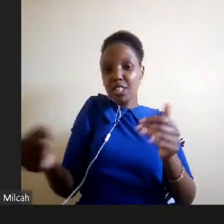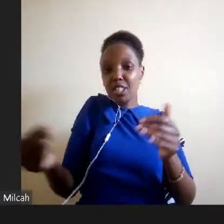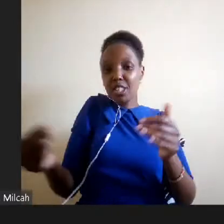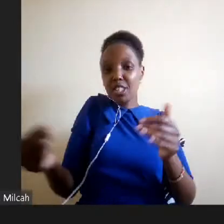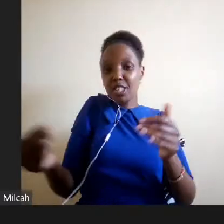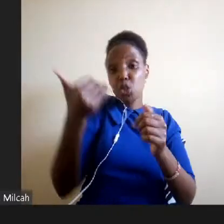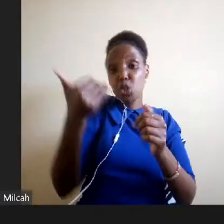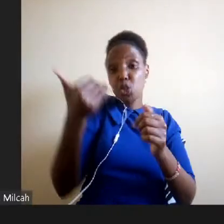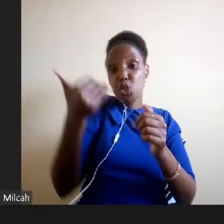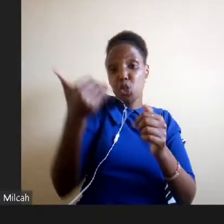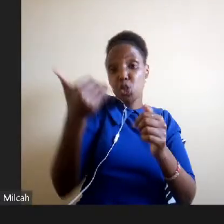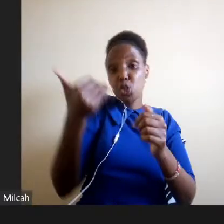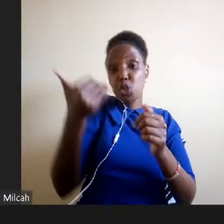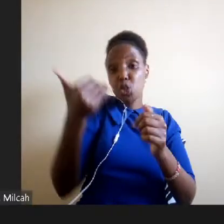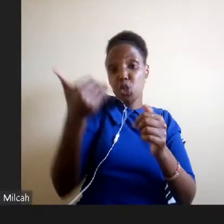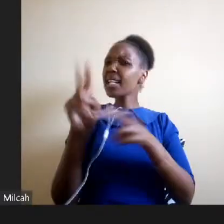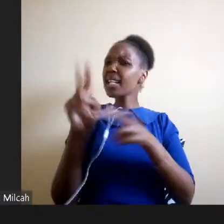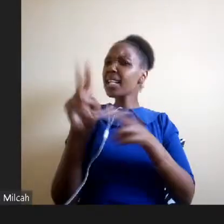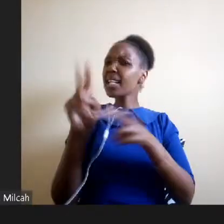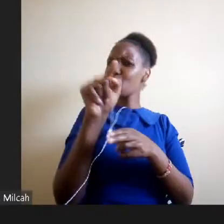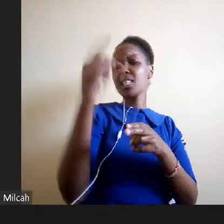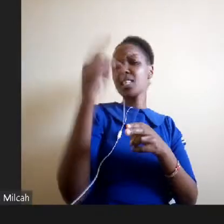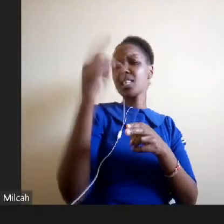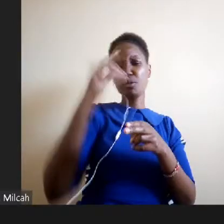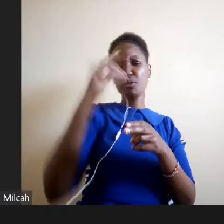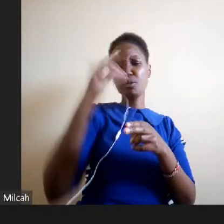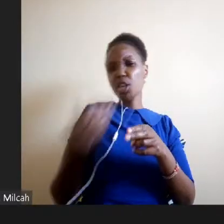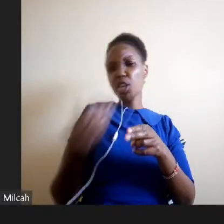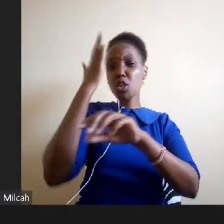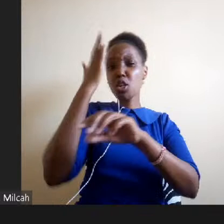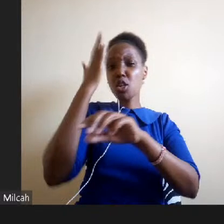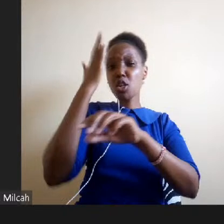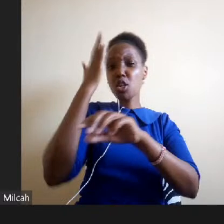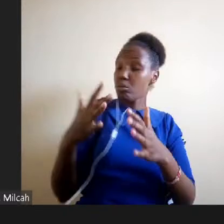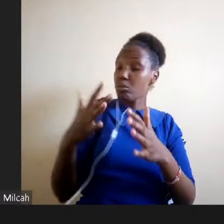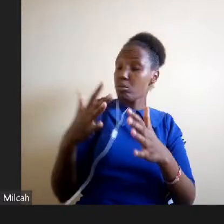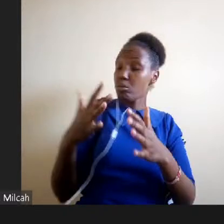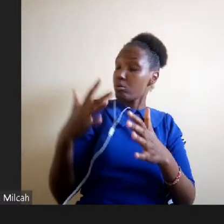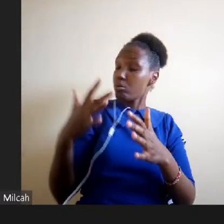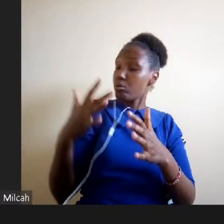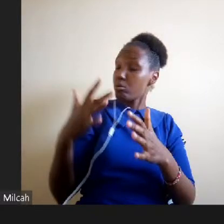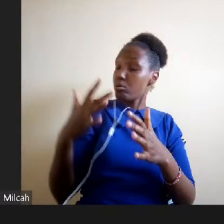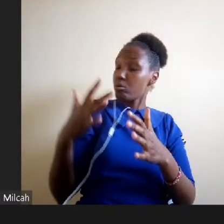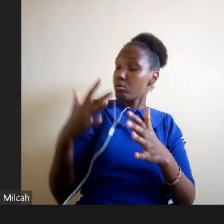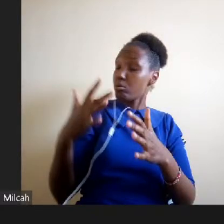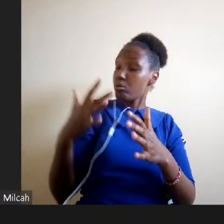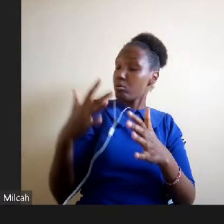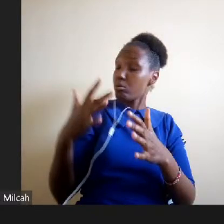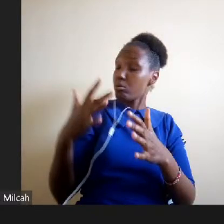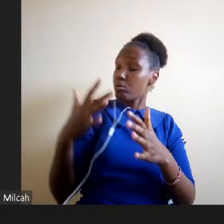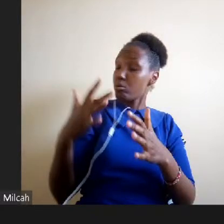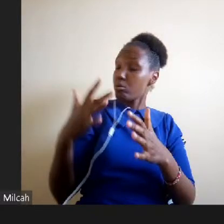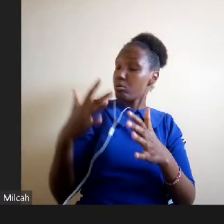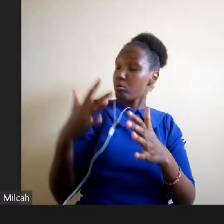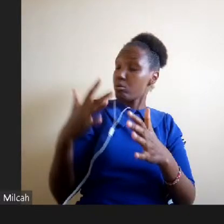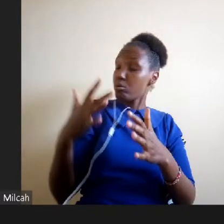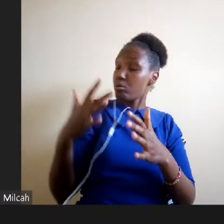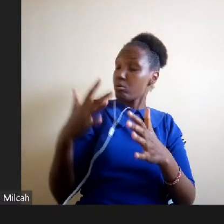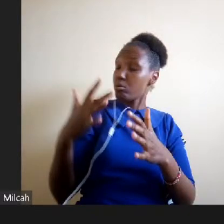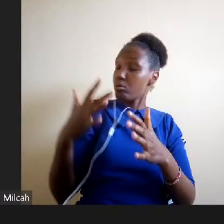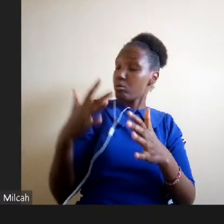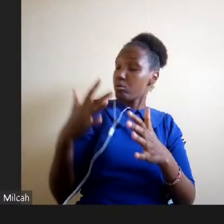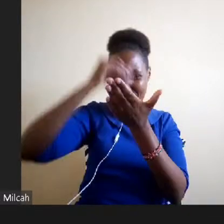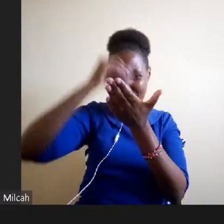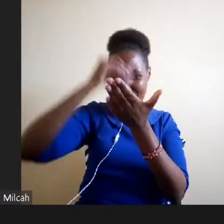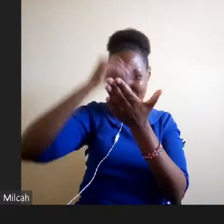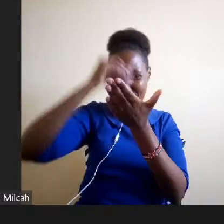And this is something that parents can use and feel safe. If their children are using their phones or their tablets, they're feeling that they're safe. Your child